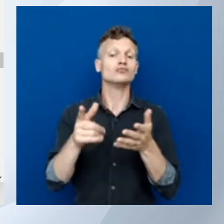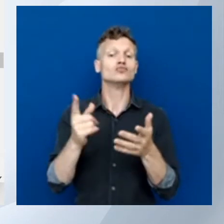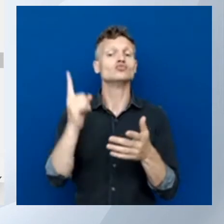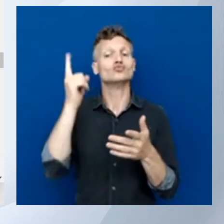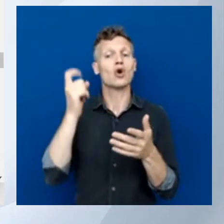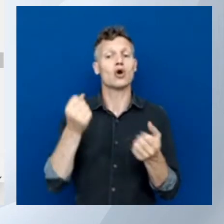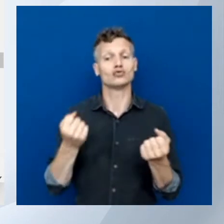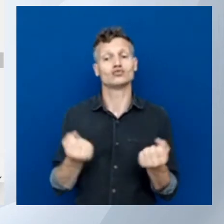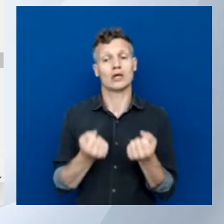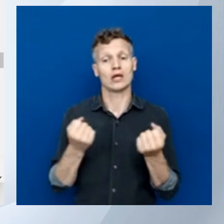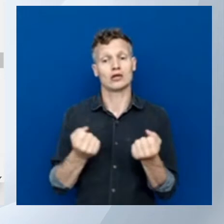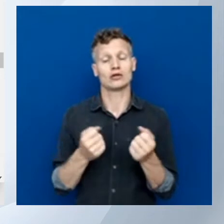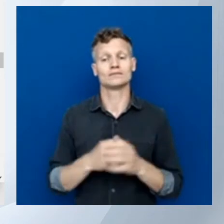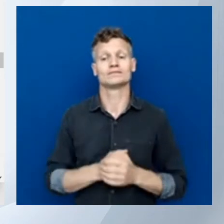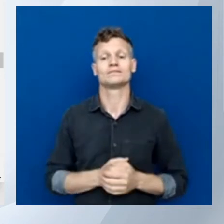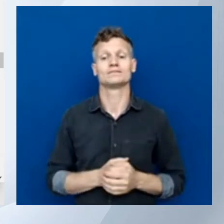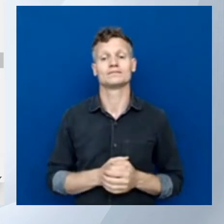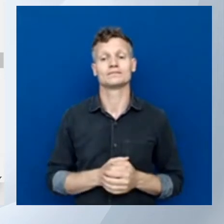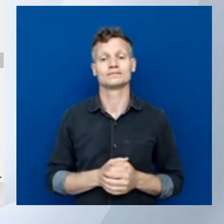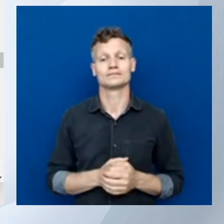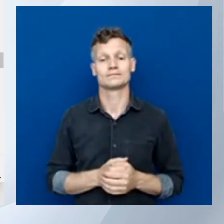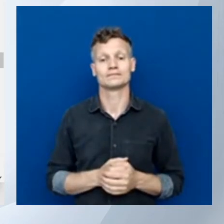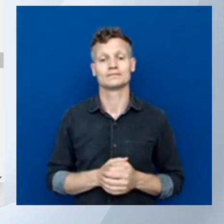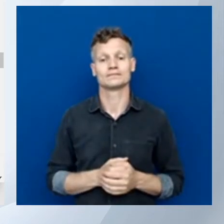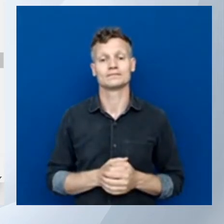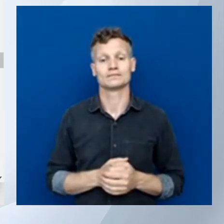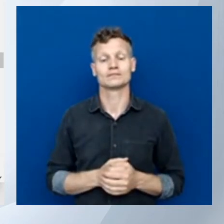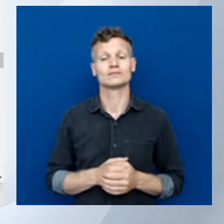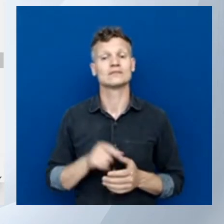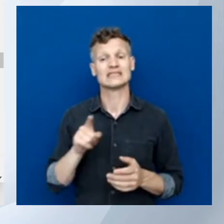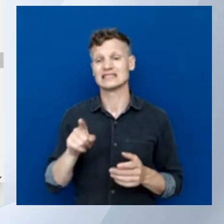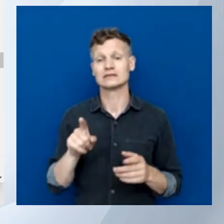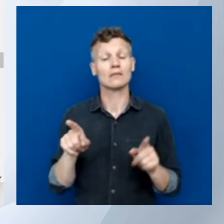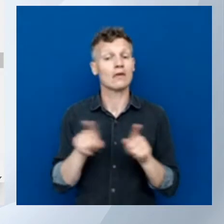classifier again is to identify the sentiment of each sentences.